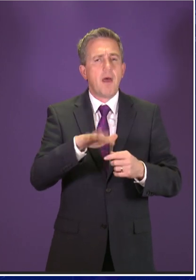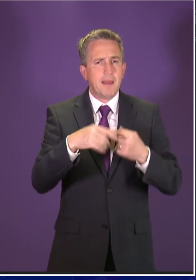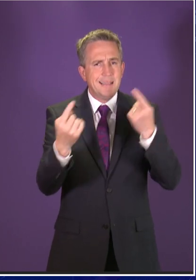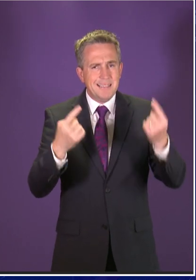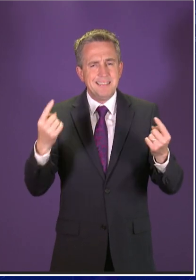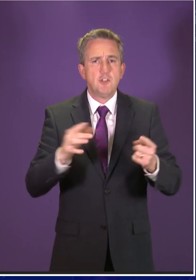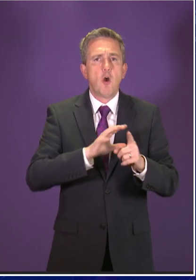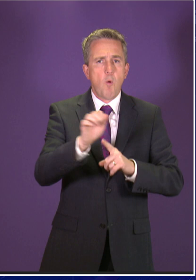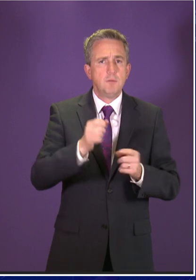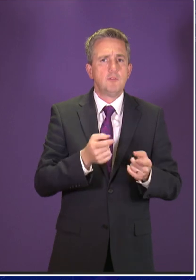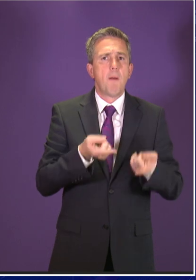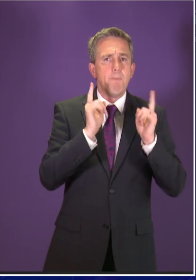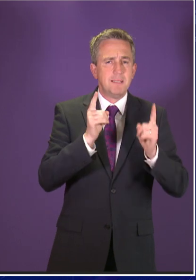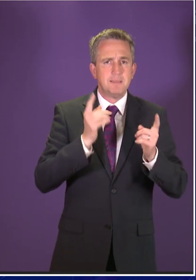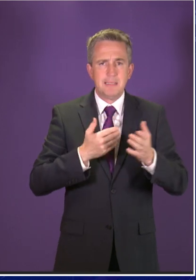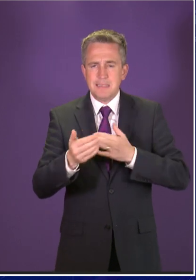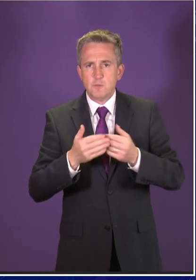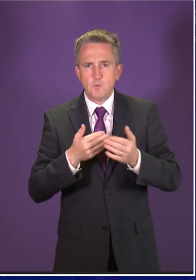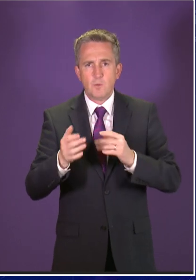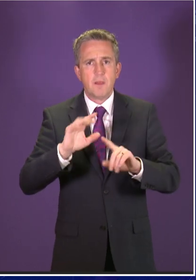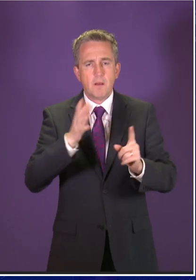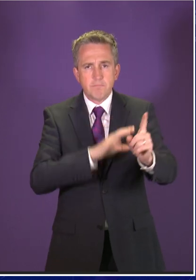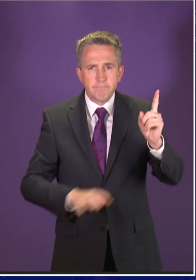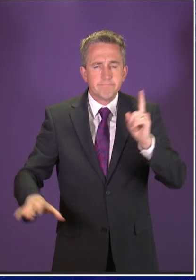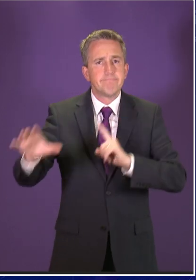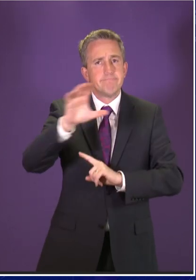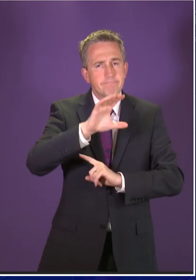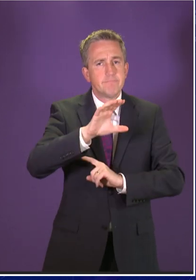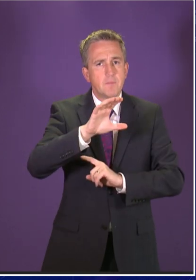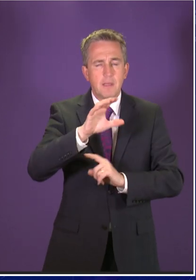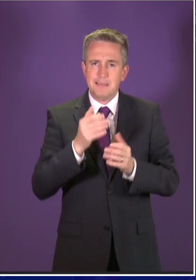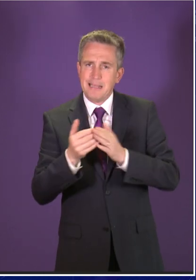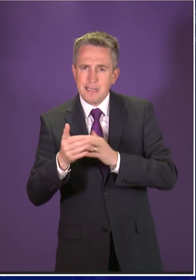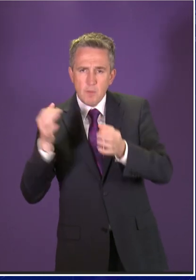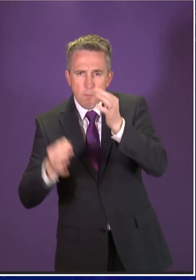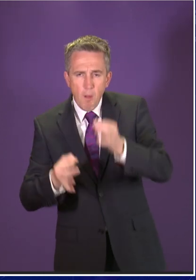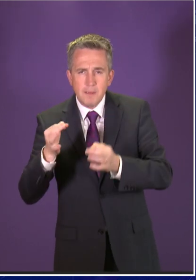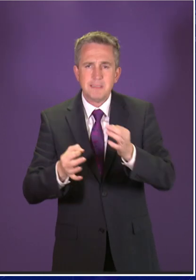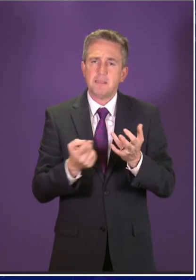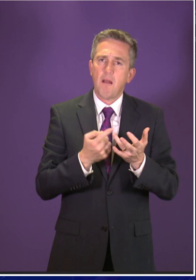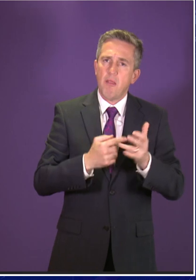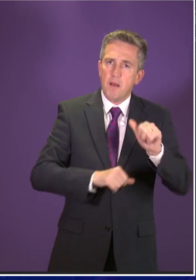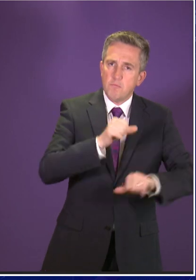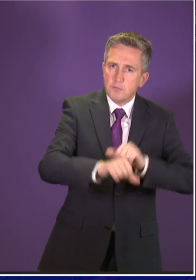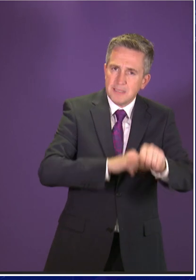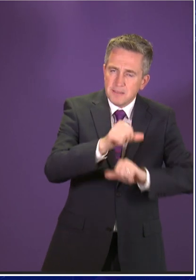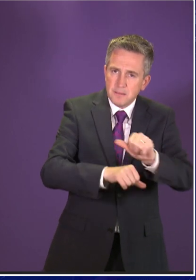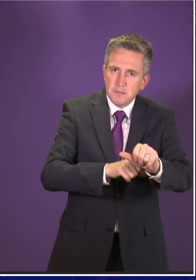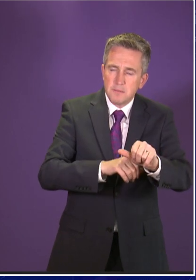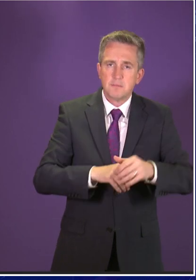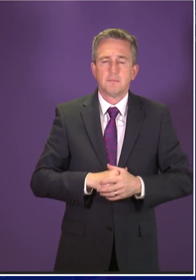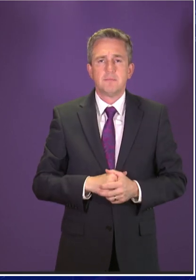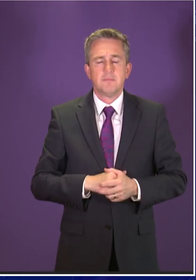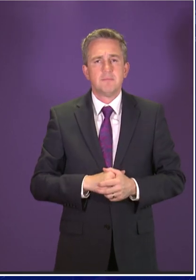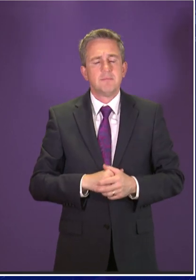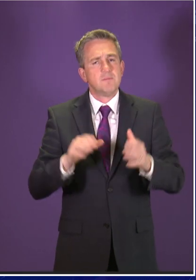in advocating for culture within the processes of governments and bureaucracies. We live in a world